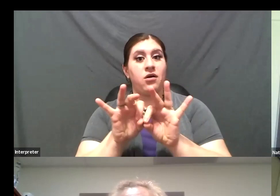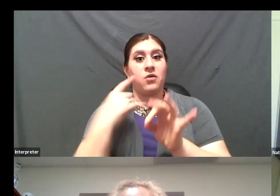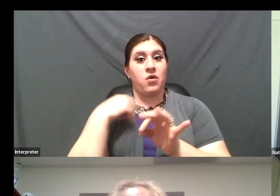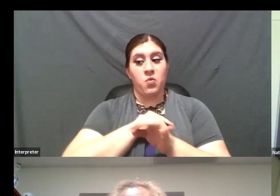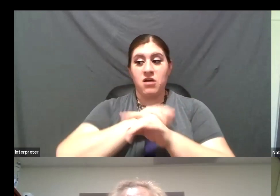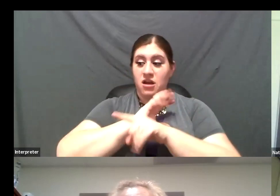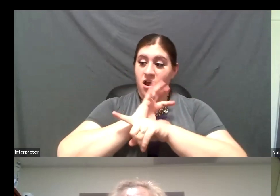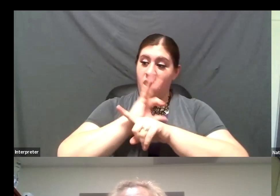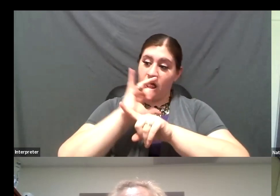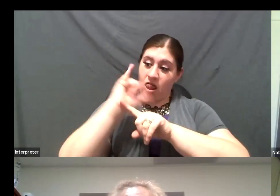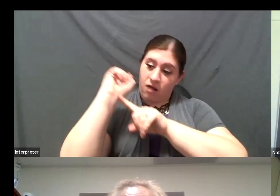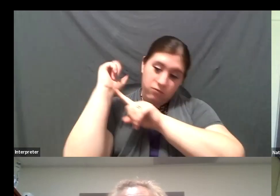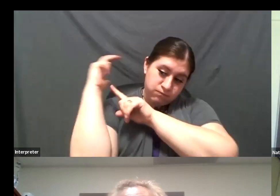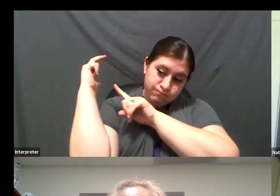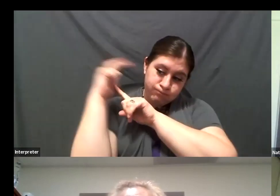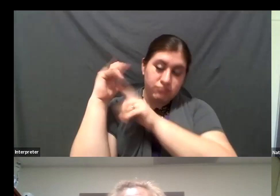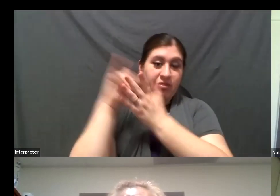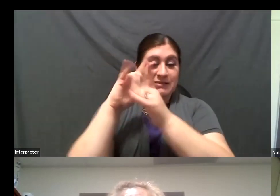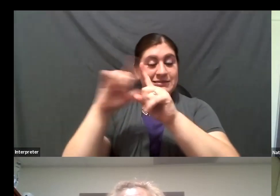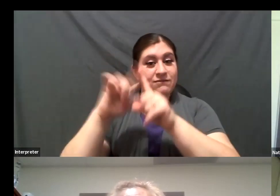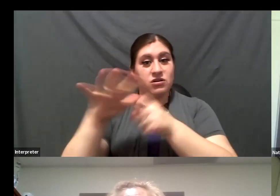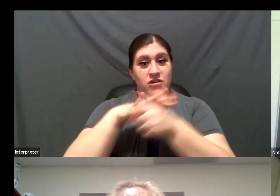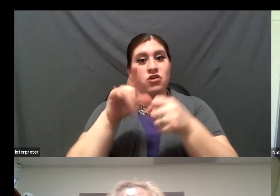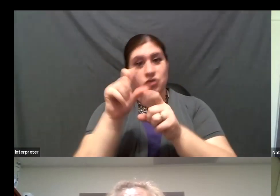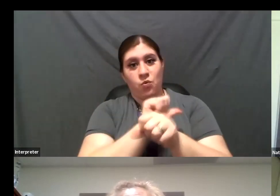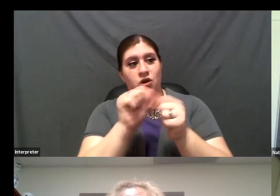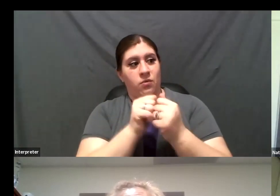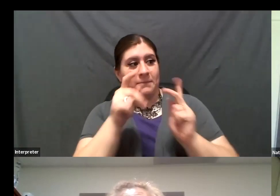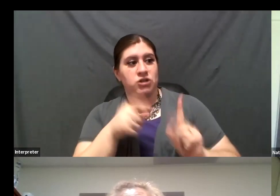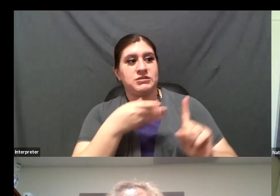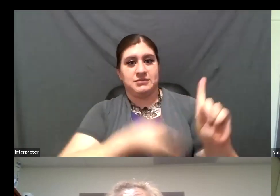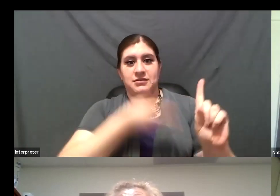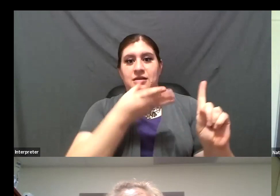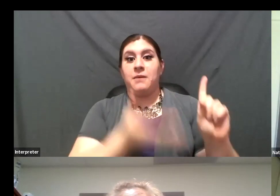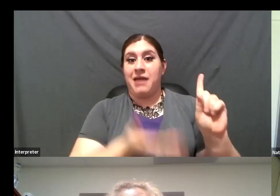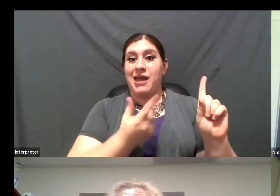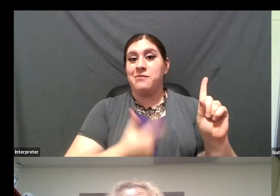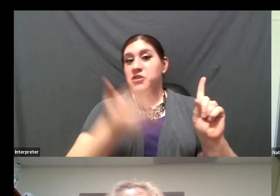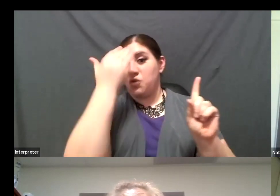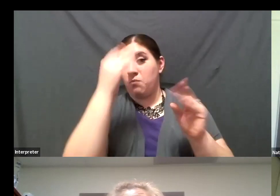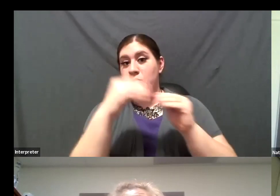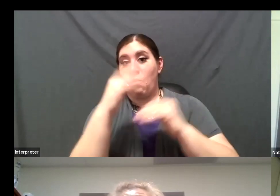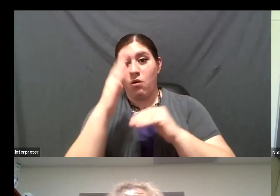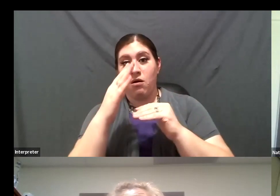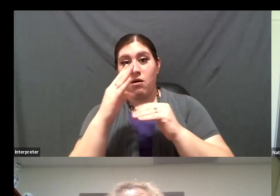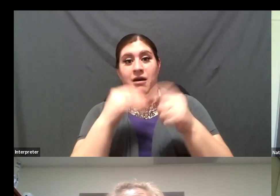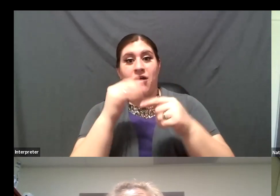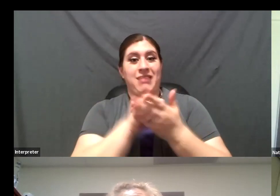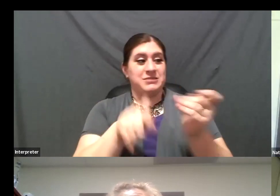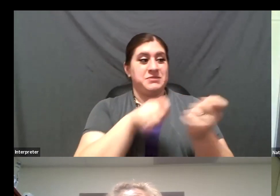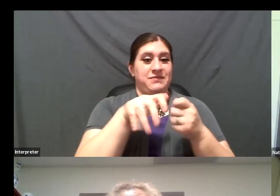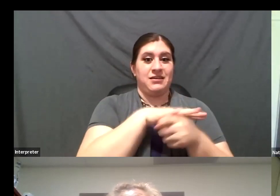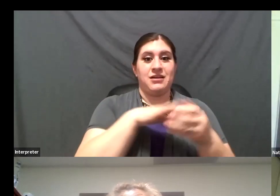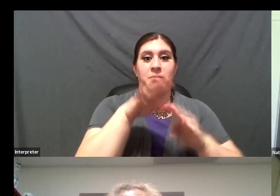these different areas of research, you're working with someone who might very well know more about that particular aspect of biology